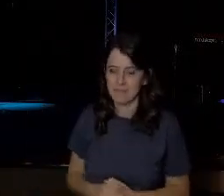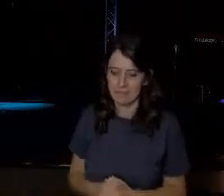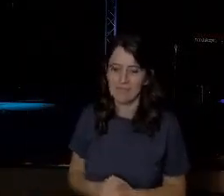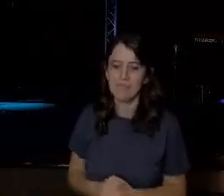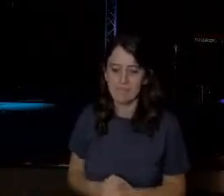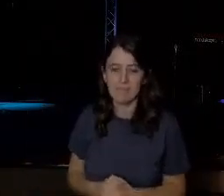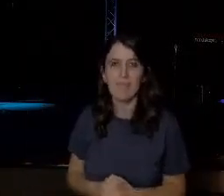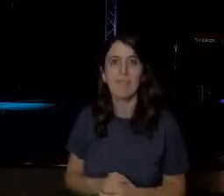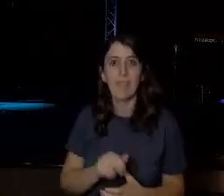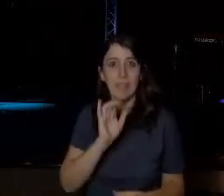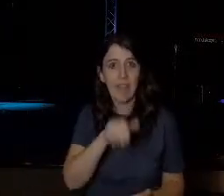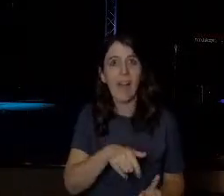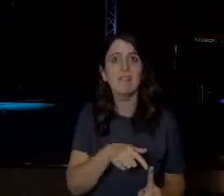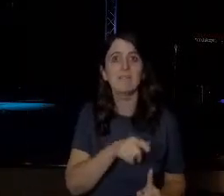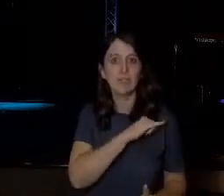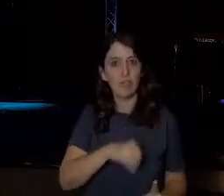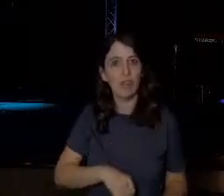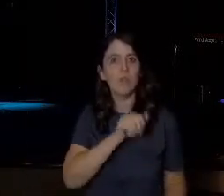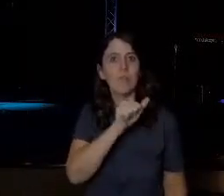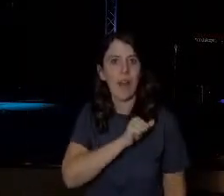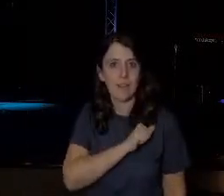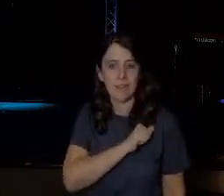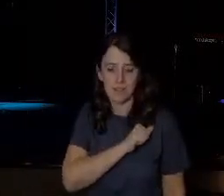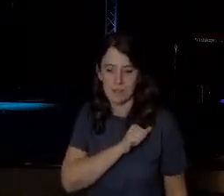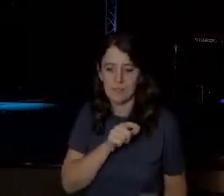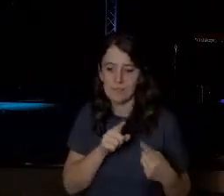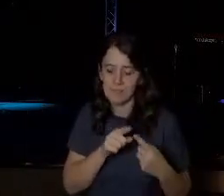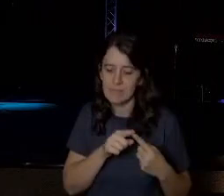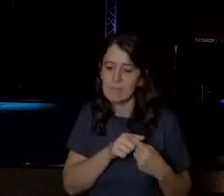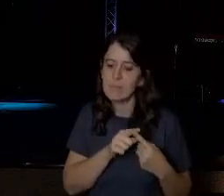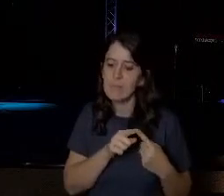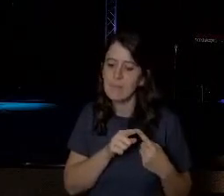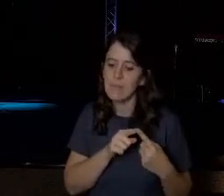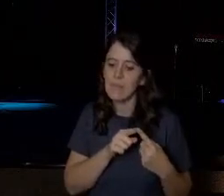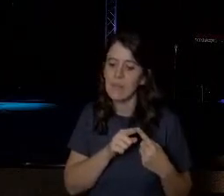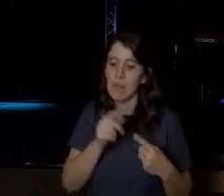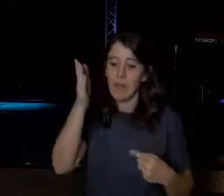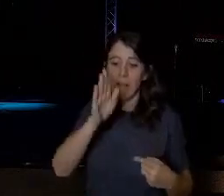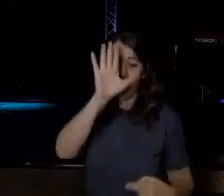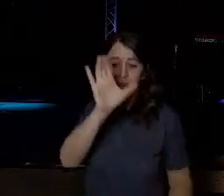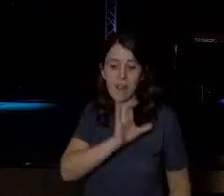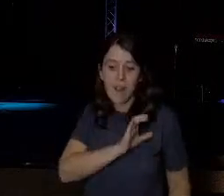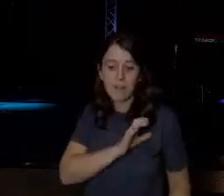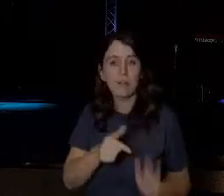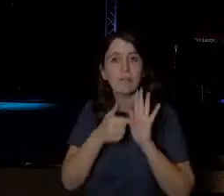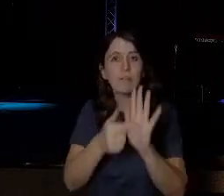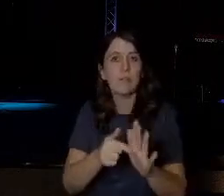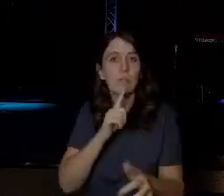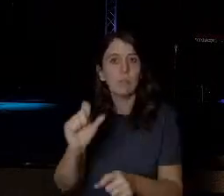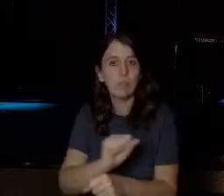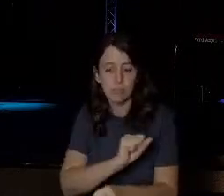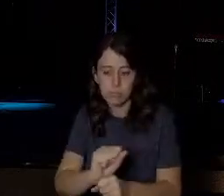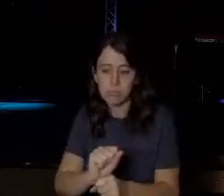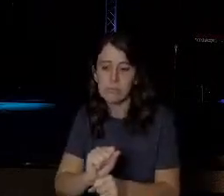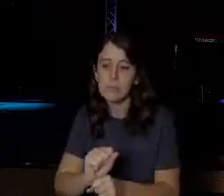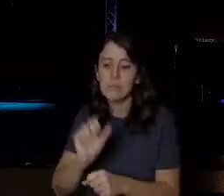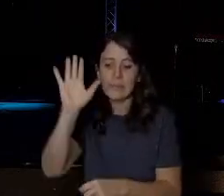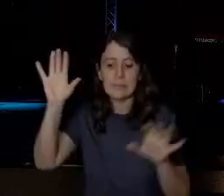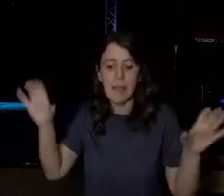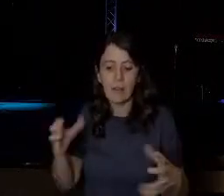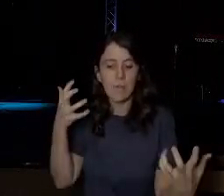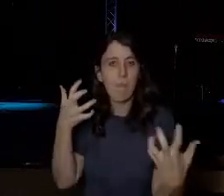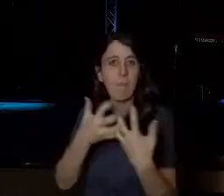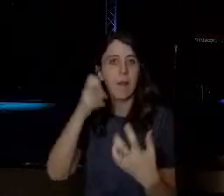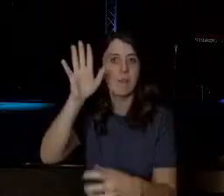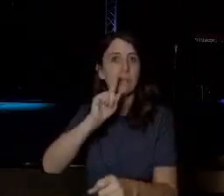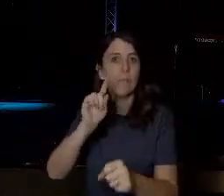That was Joshua's attitude. God is who he says he is. He'll do what he says he will do. So let's go. Now we're